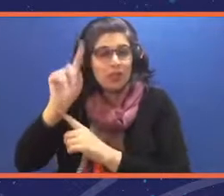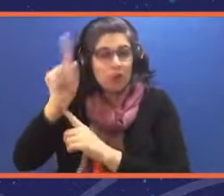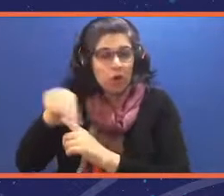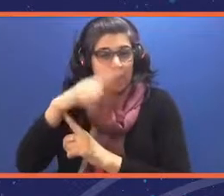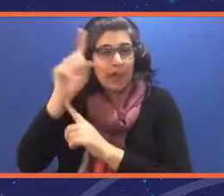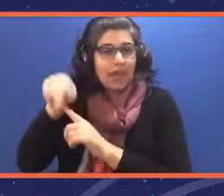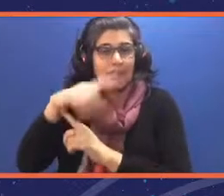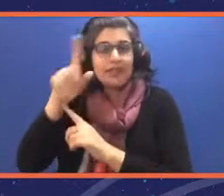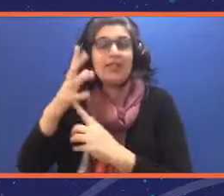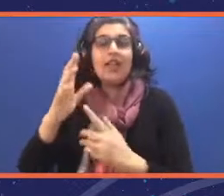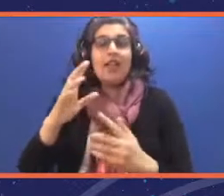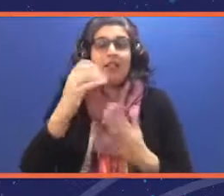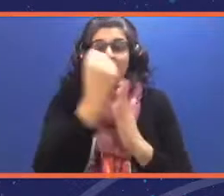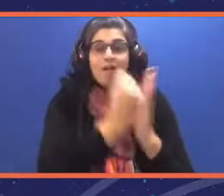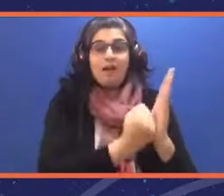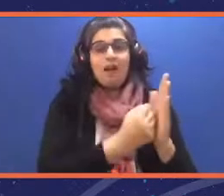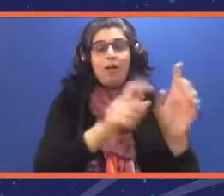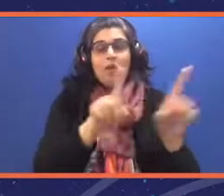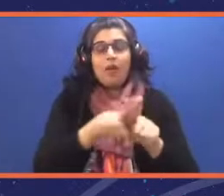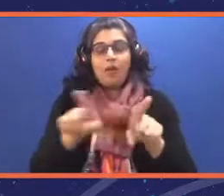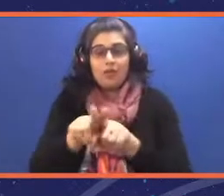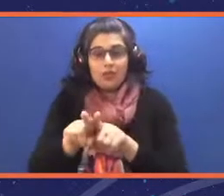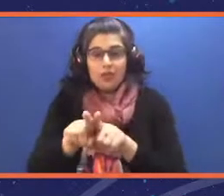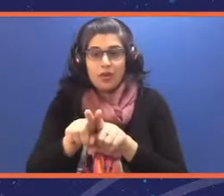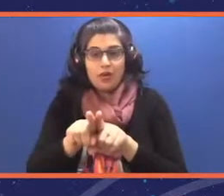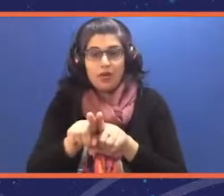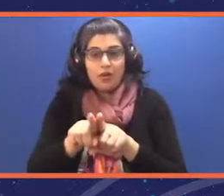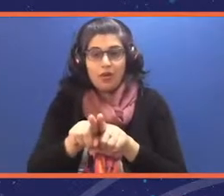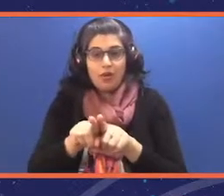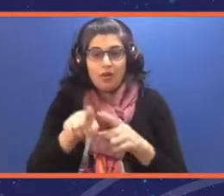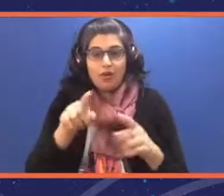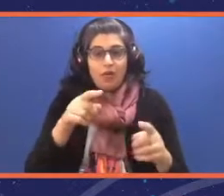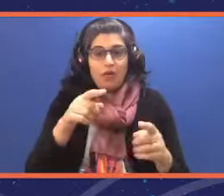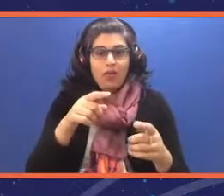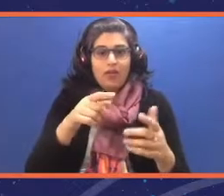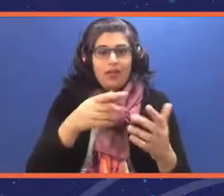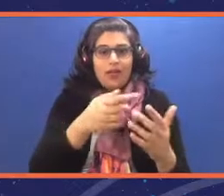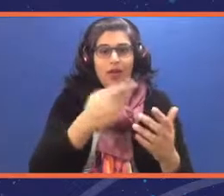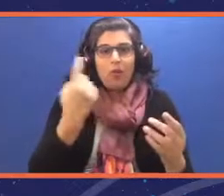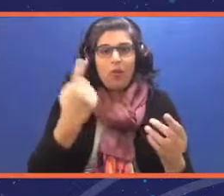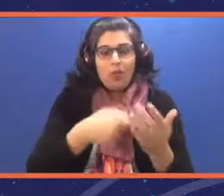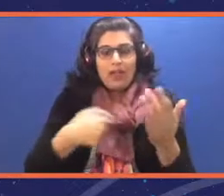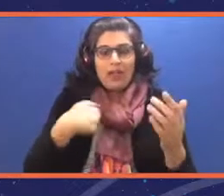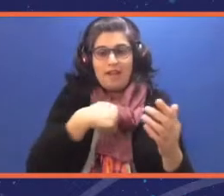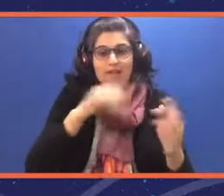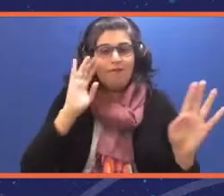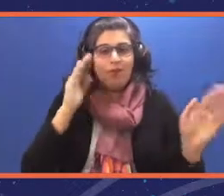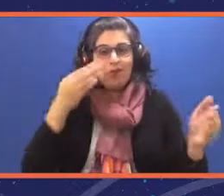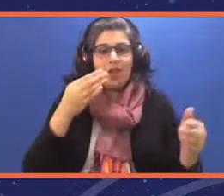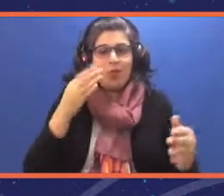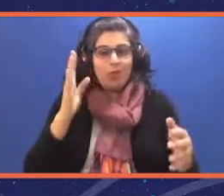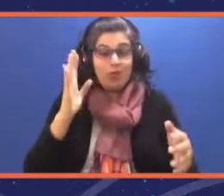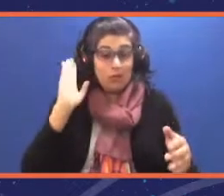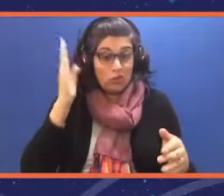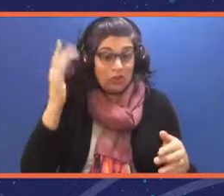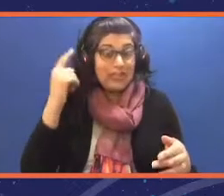The script was also a tool for that we focused on, specifically the script, which you will hear today,